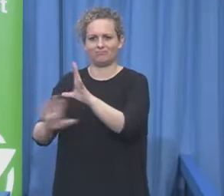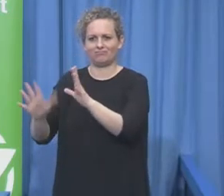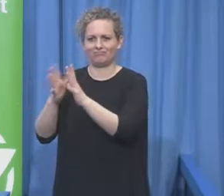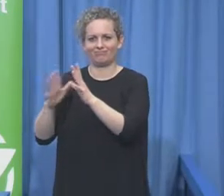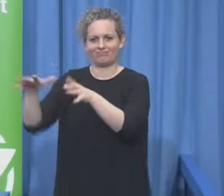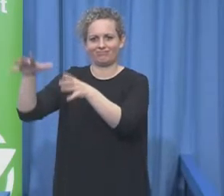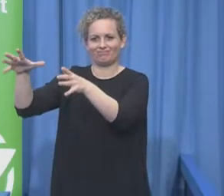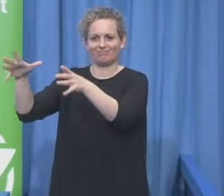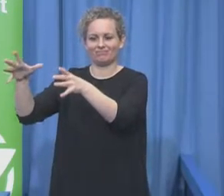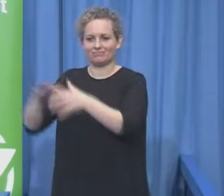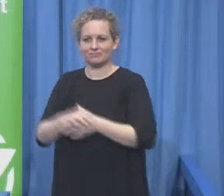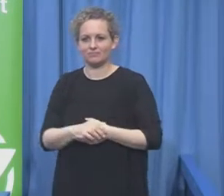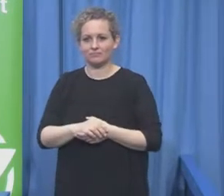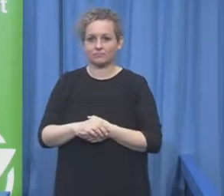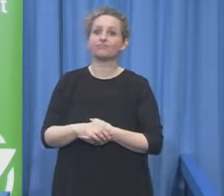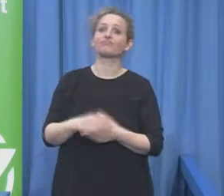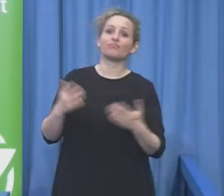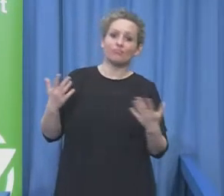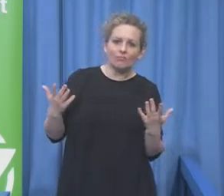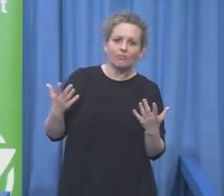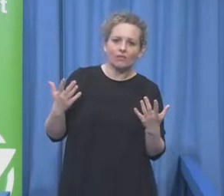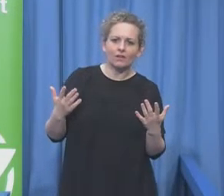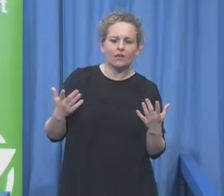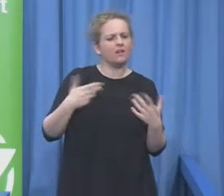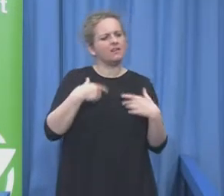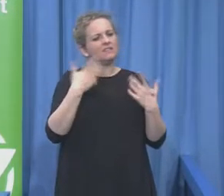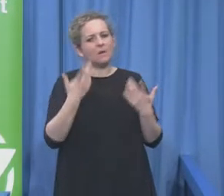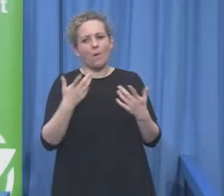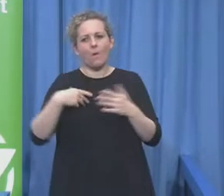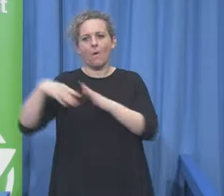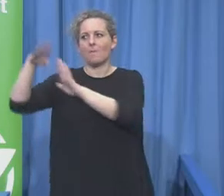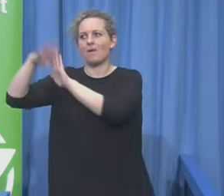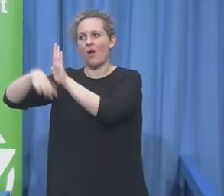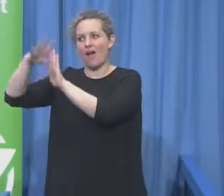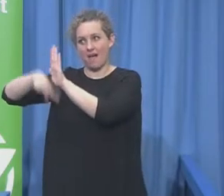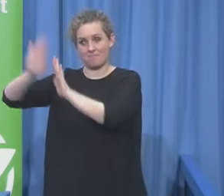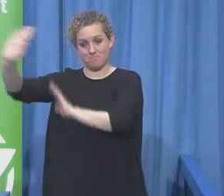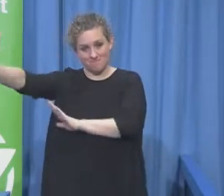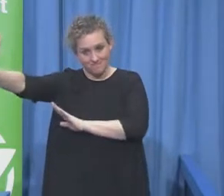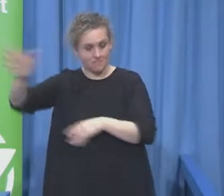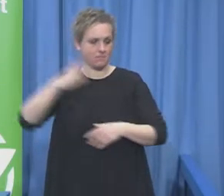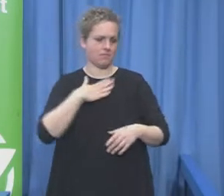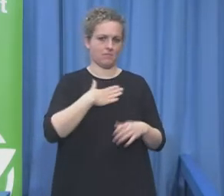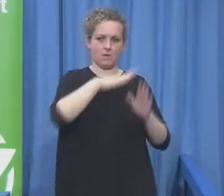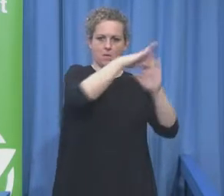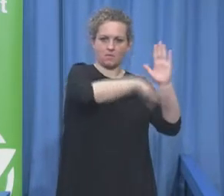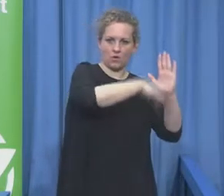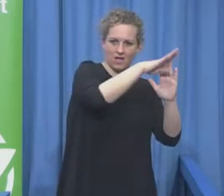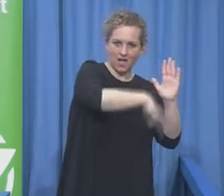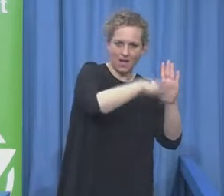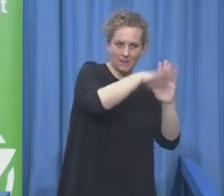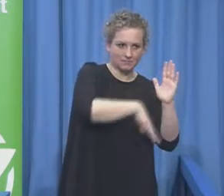the sector skill council which government is also promoting now. And it is also taken as one of the best practices